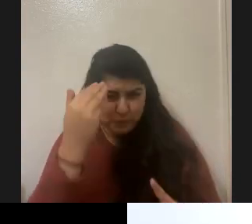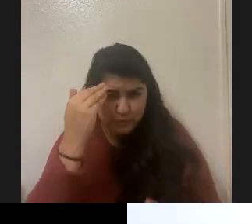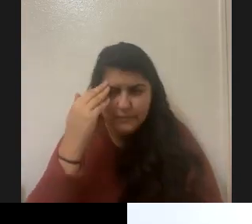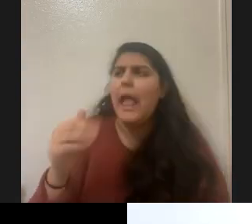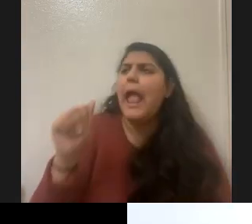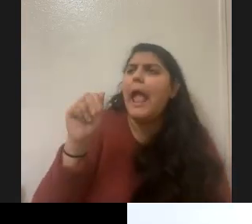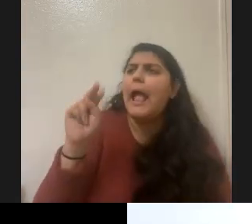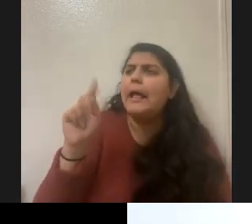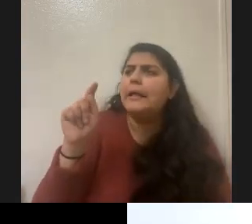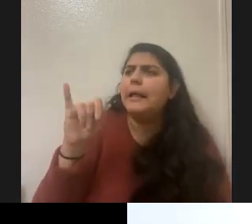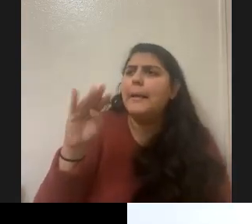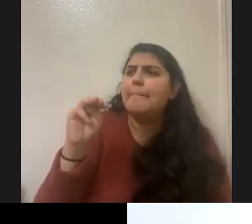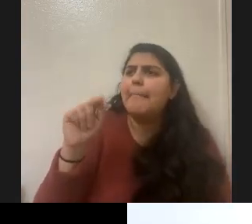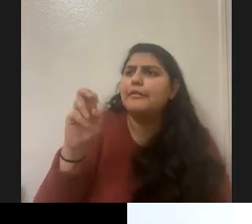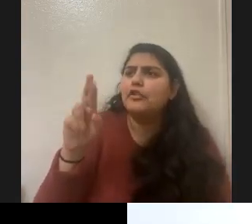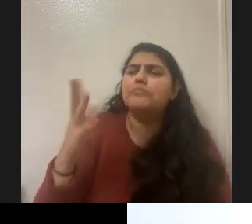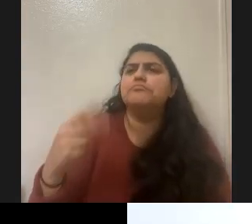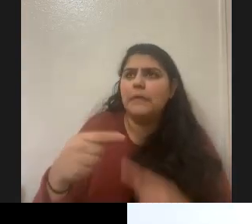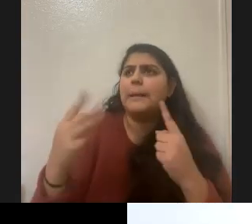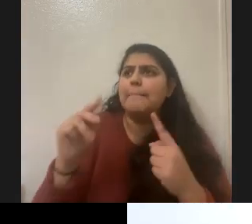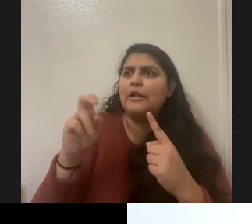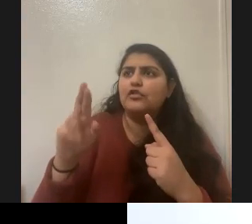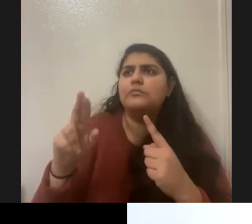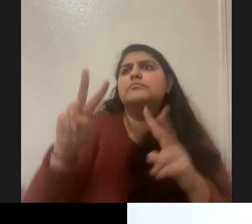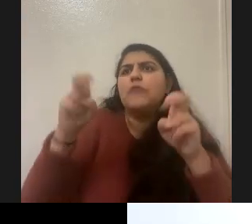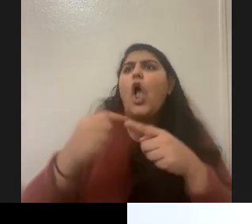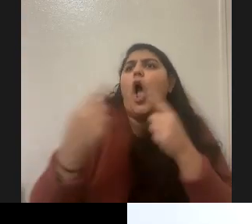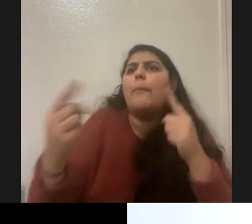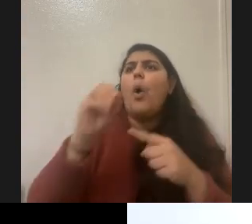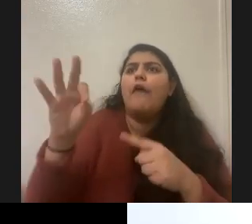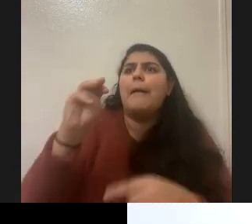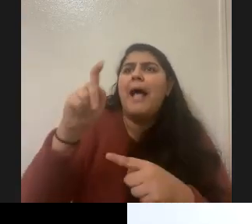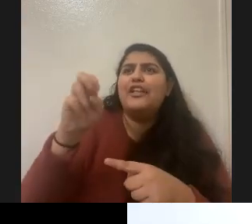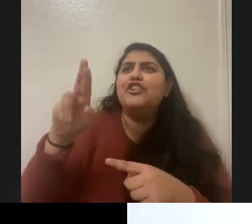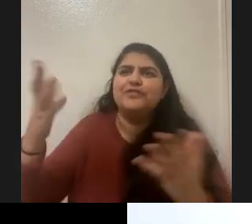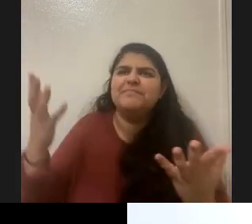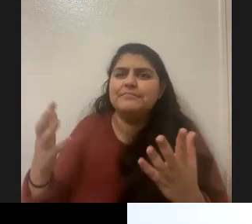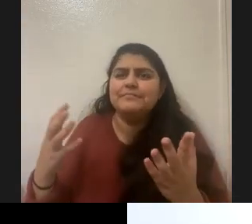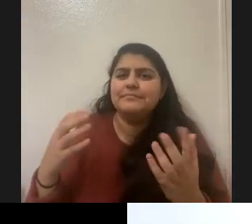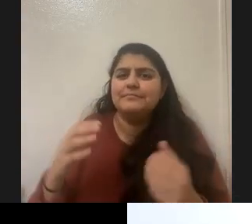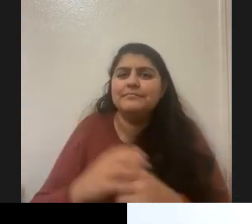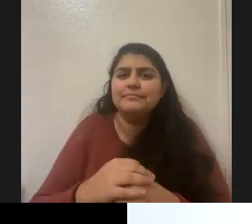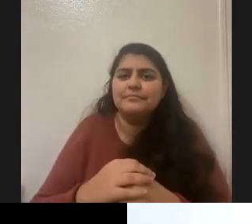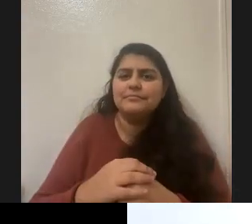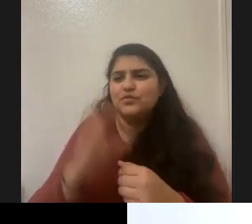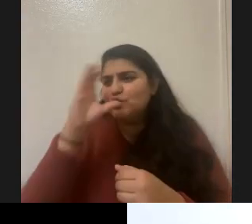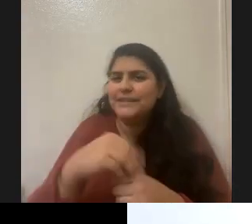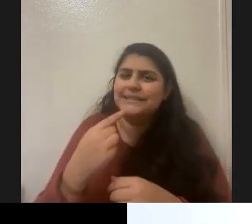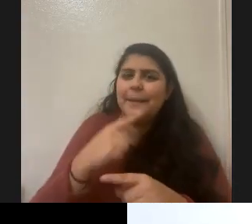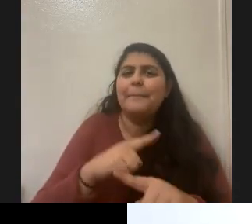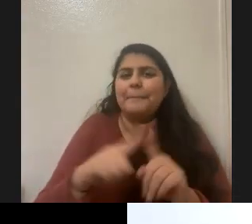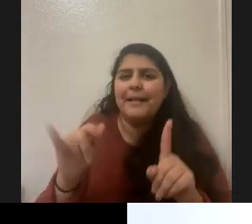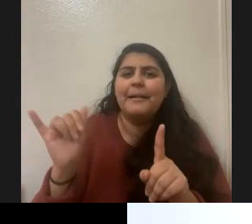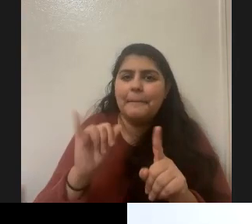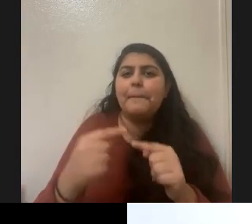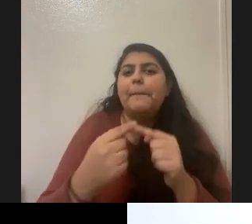Antimatter is just the opposite of matter, which is strange to say, but like, you know, kind of like